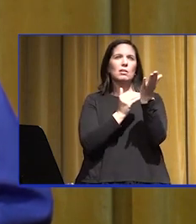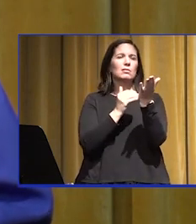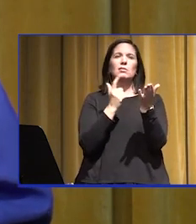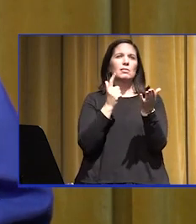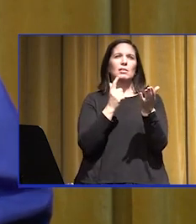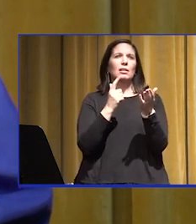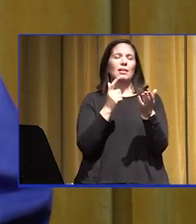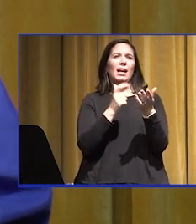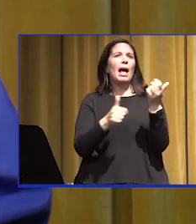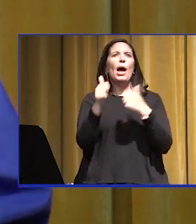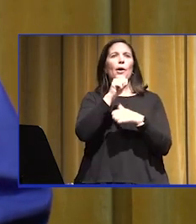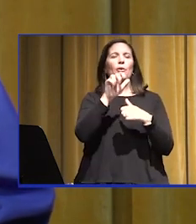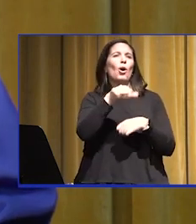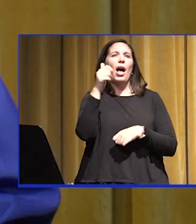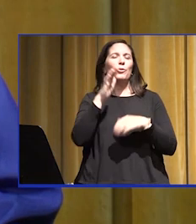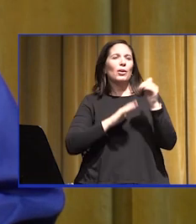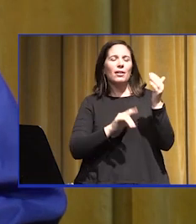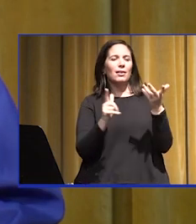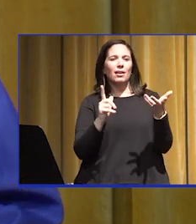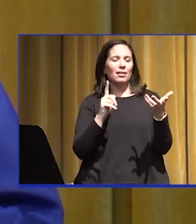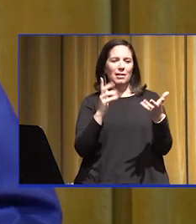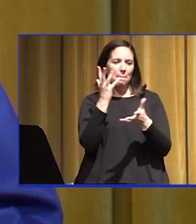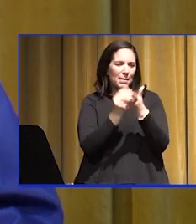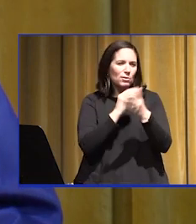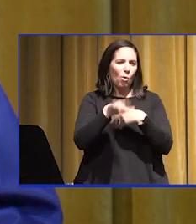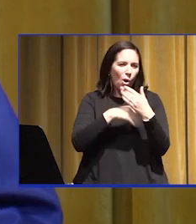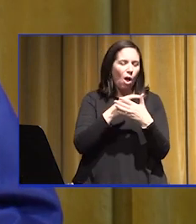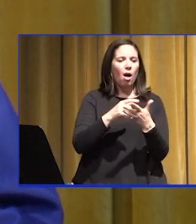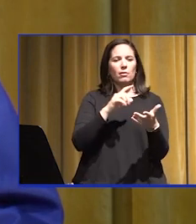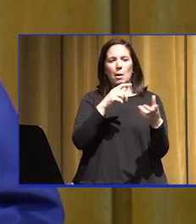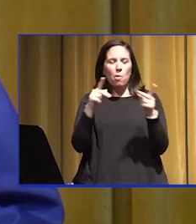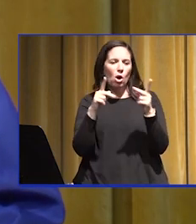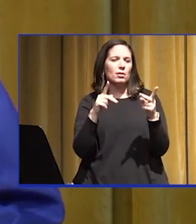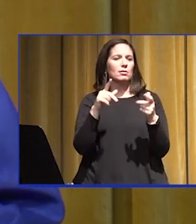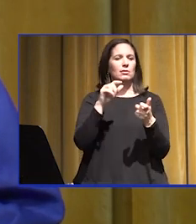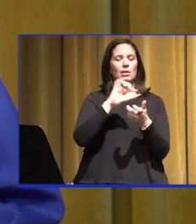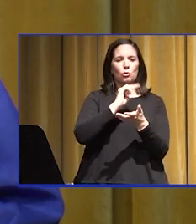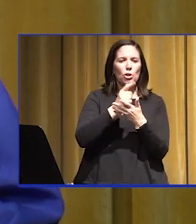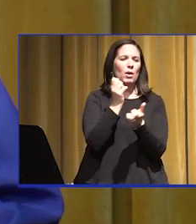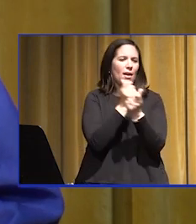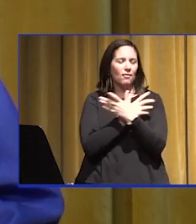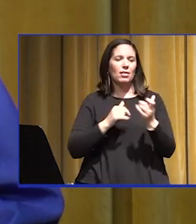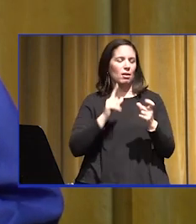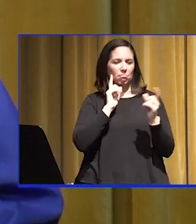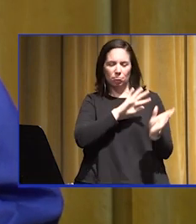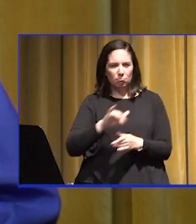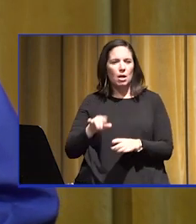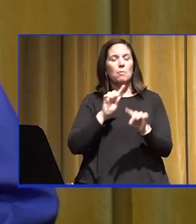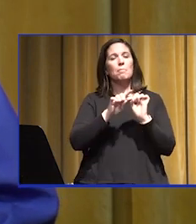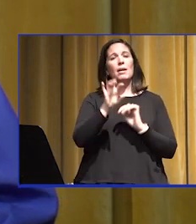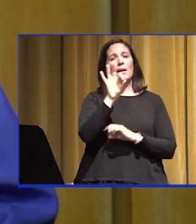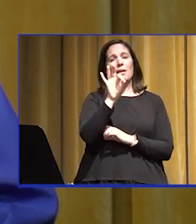parties, proms, and in-person graduations fade from memory. FDR said it best.